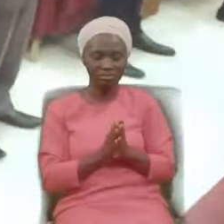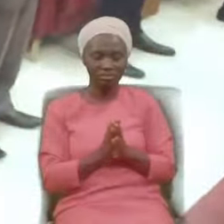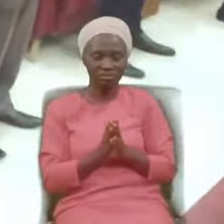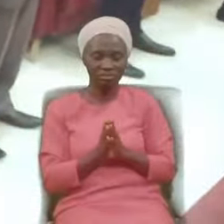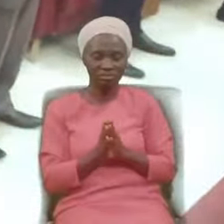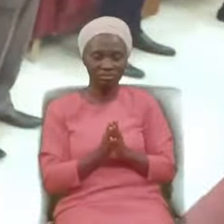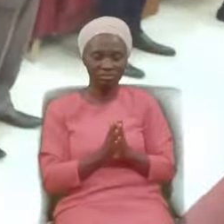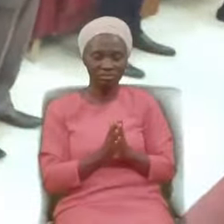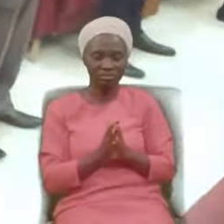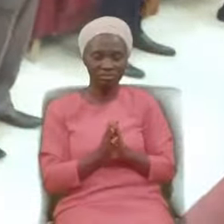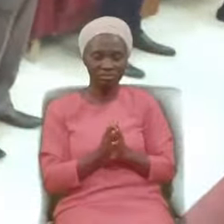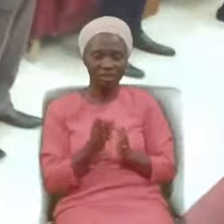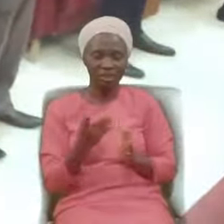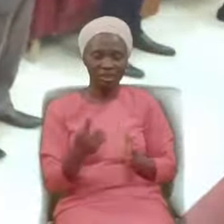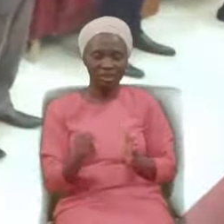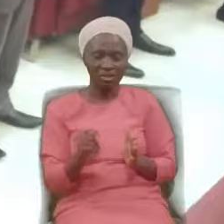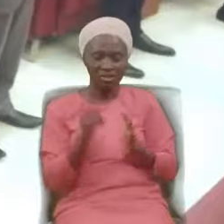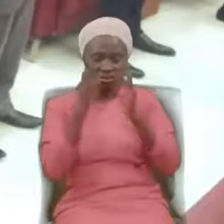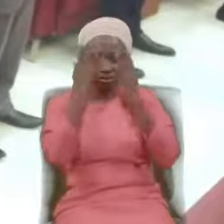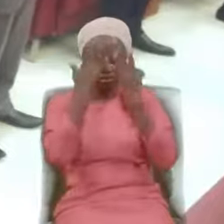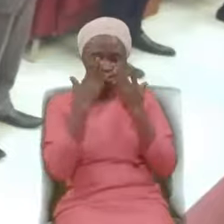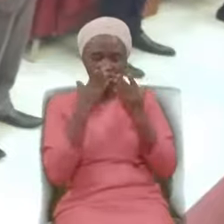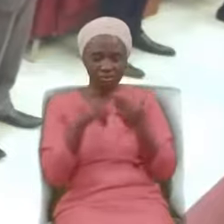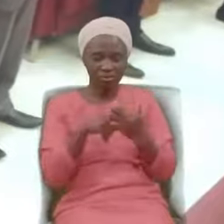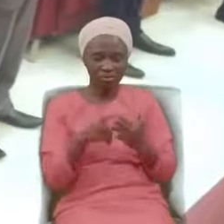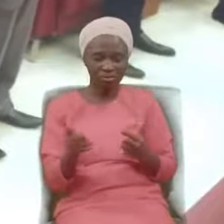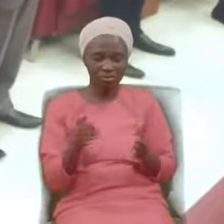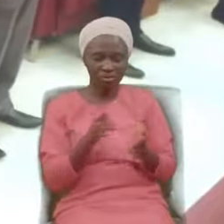The sorrow is gone.